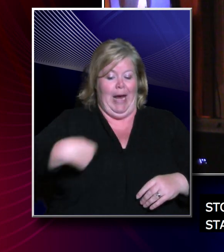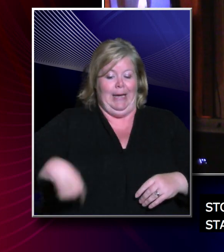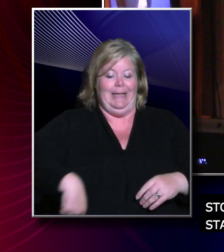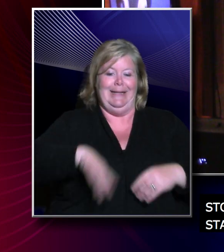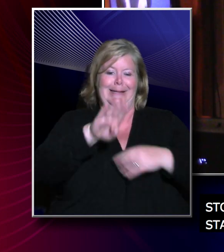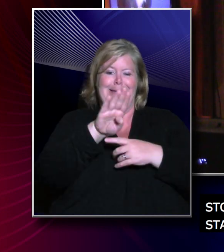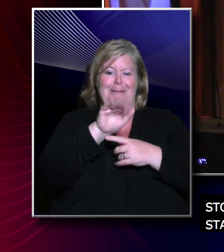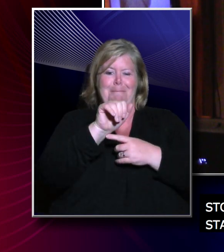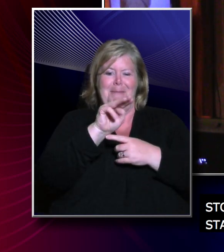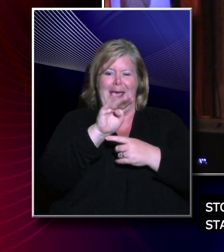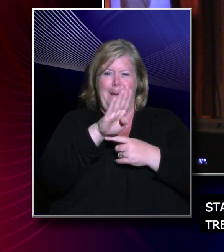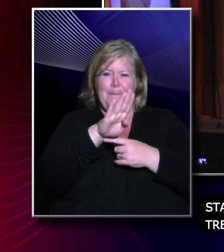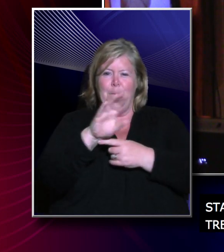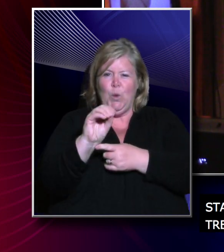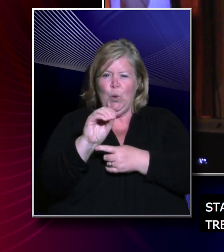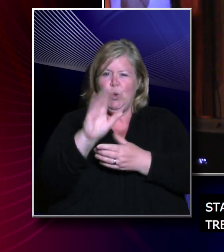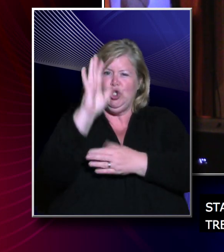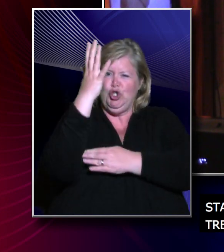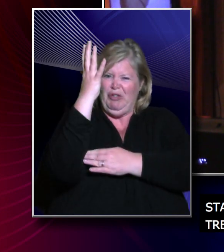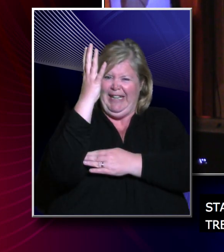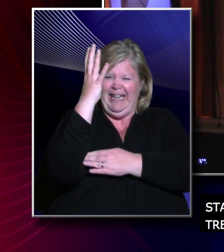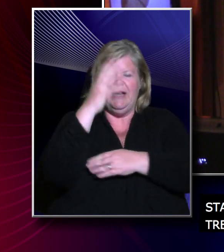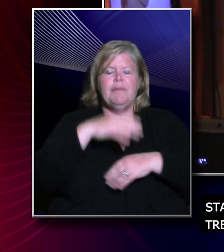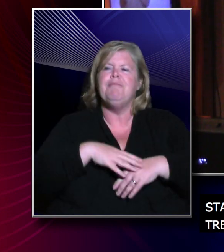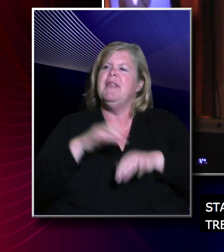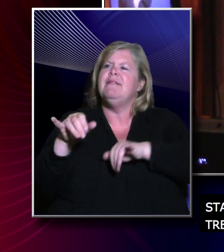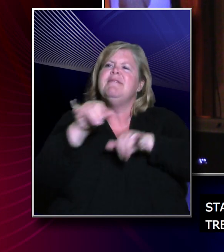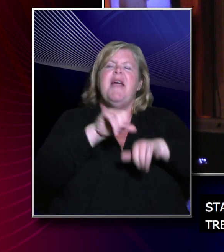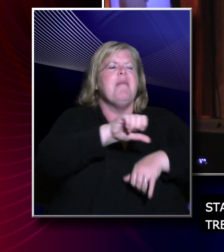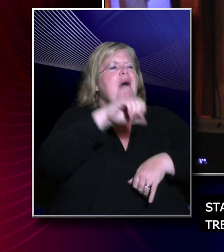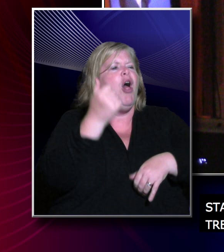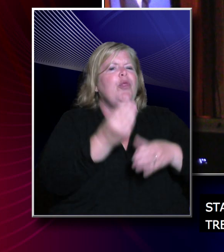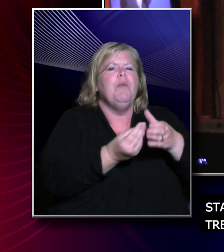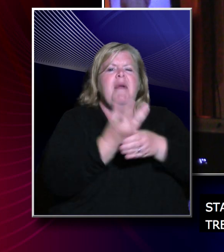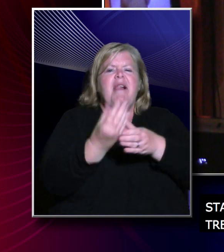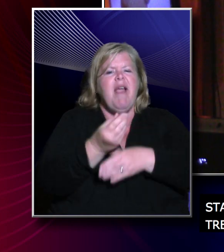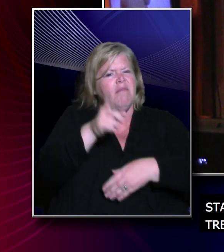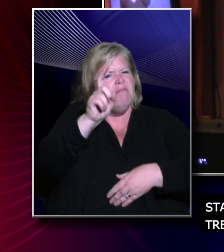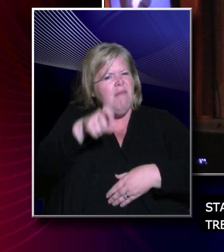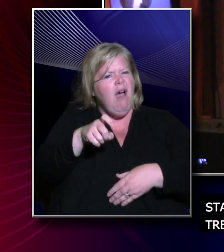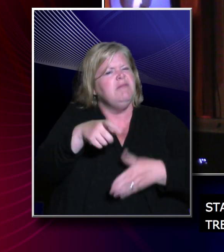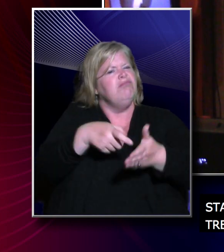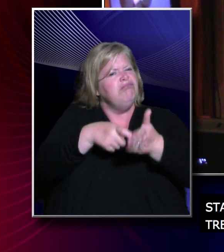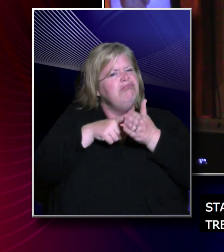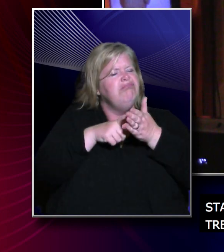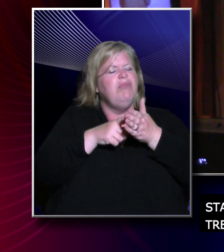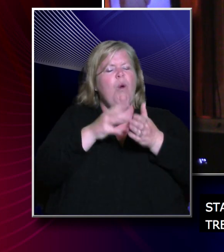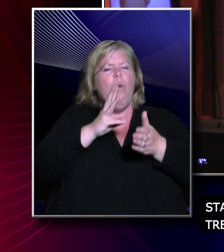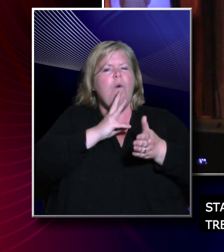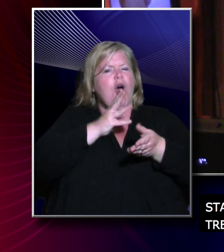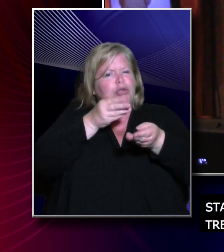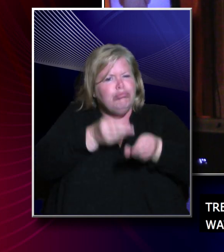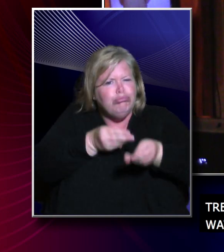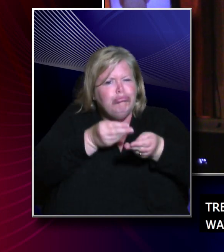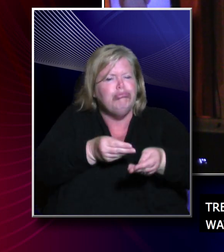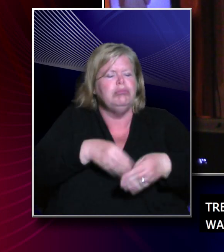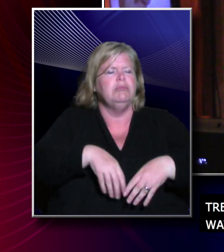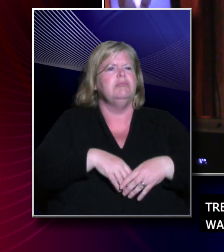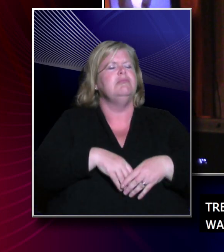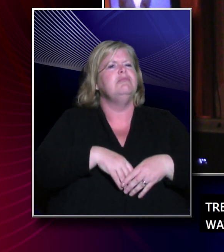bamboo tree, like any other plant, needs nurturing. It needs water. It